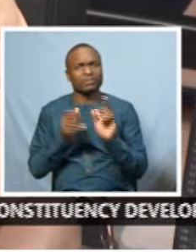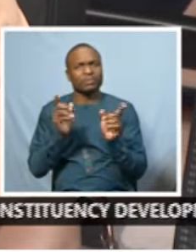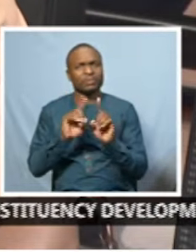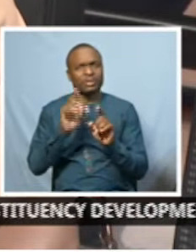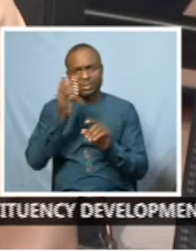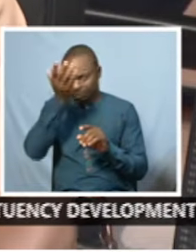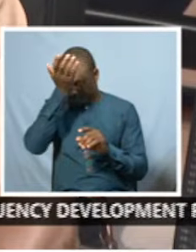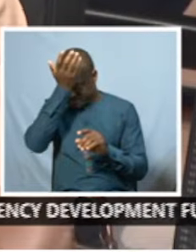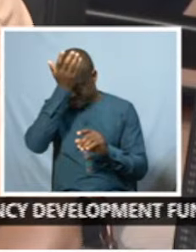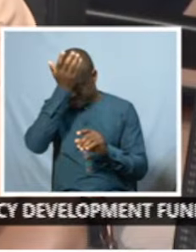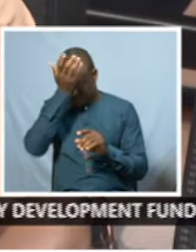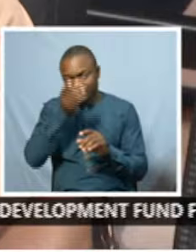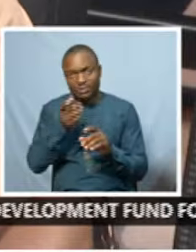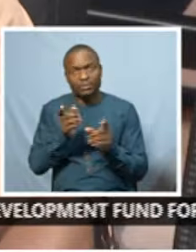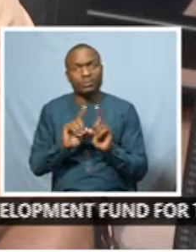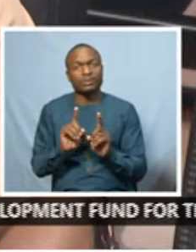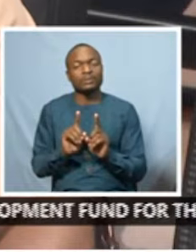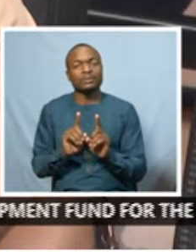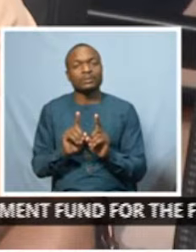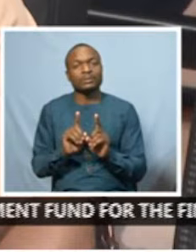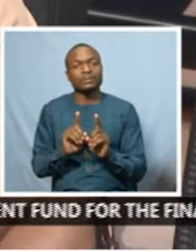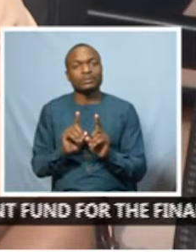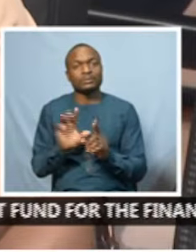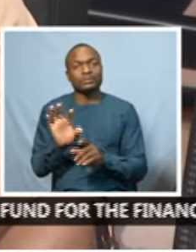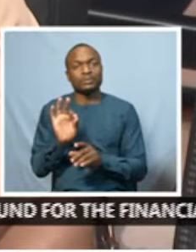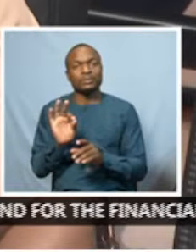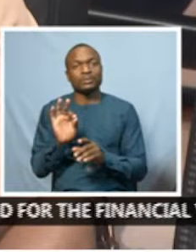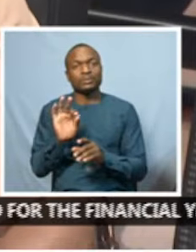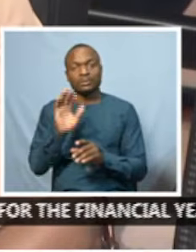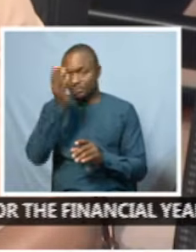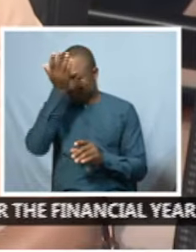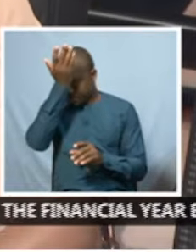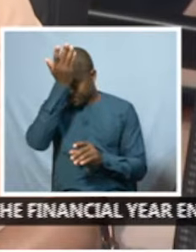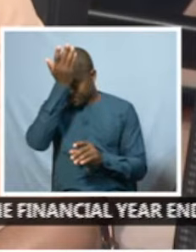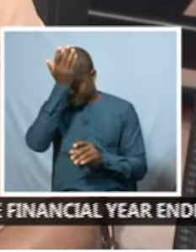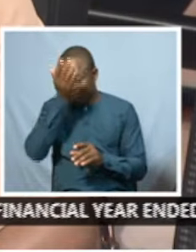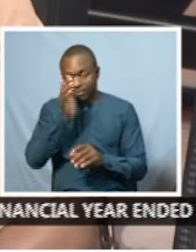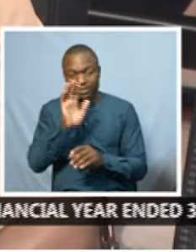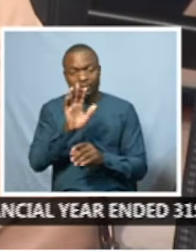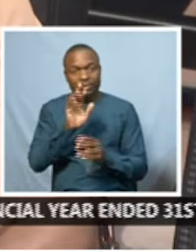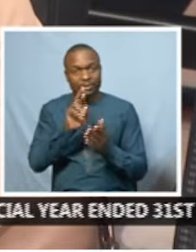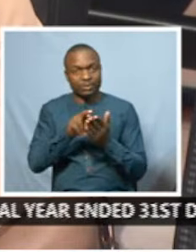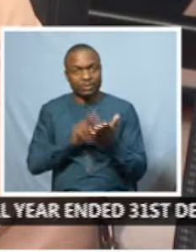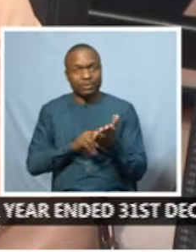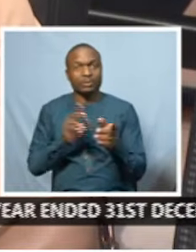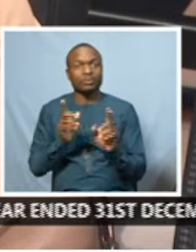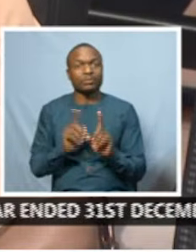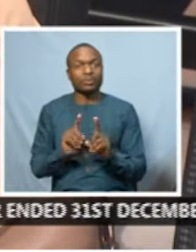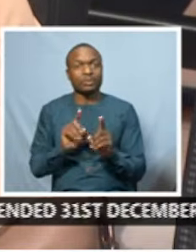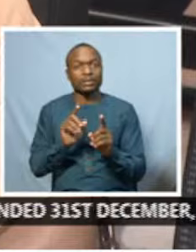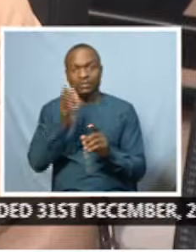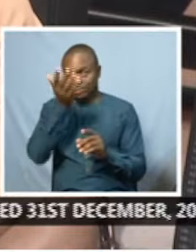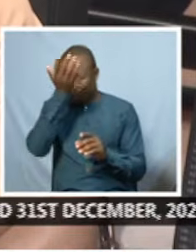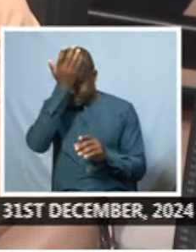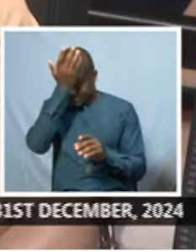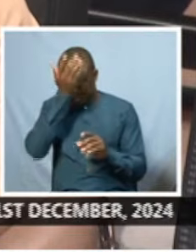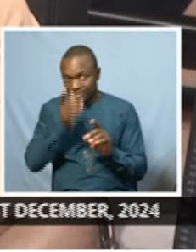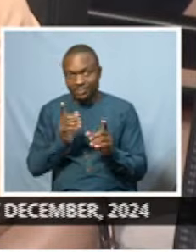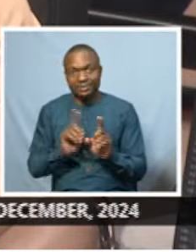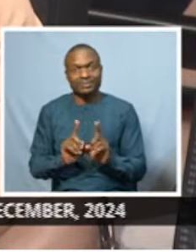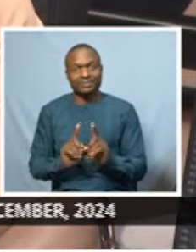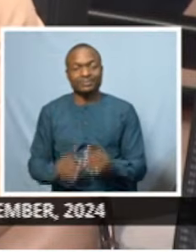anyway? Where are you taking the date from? From your report, where is the date?